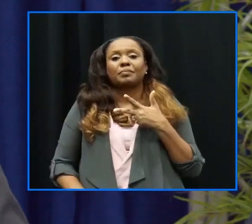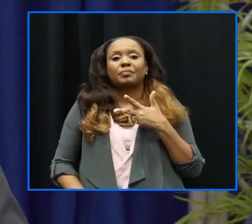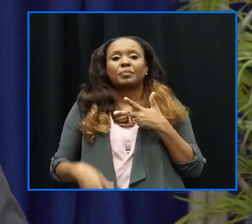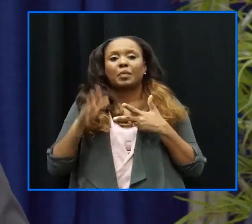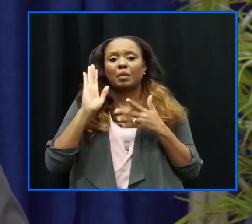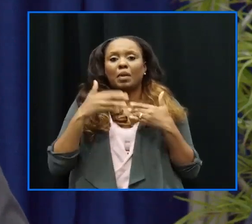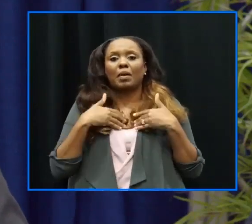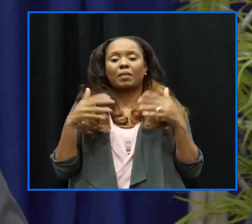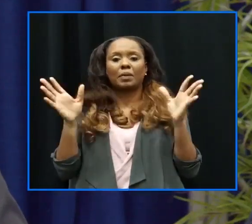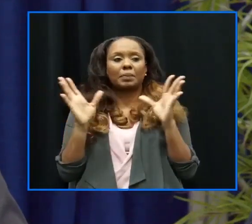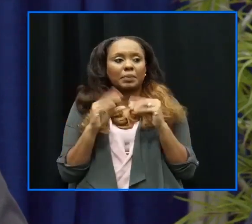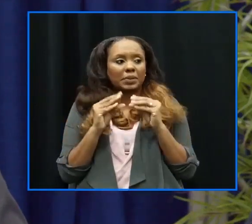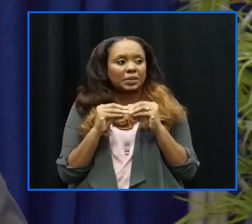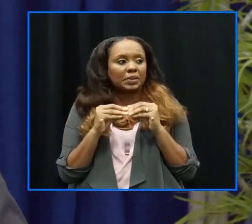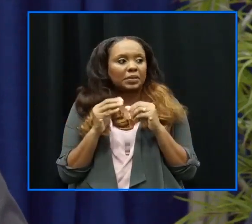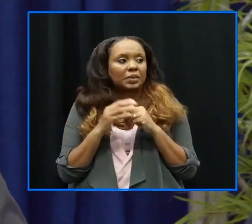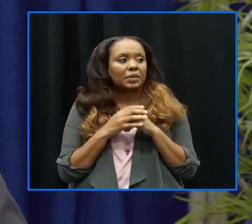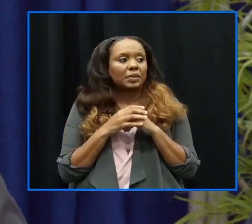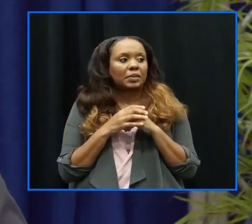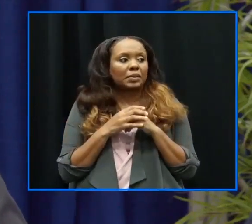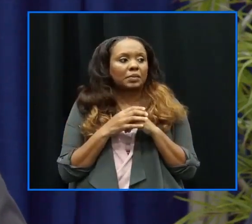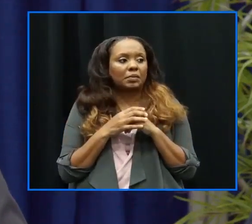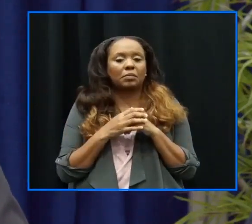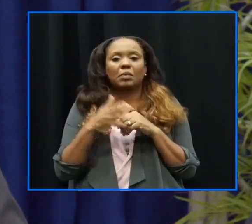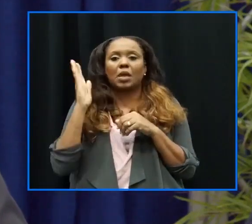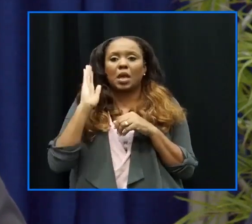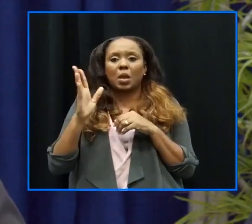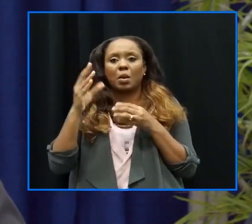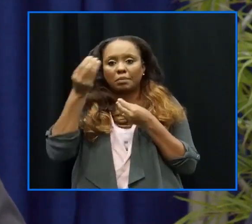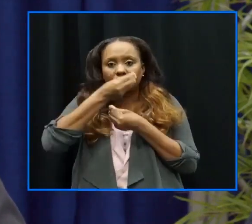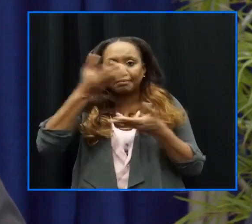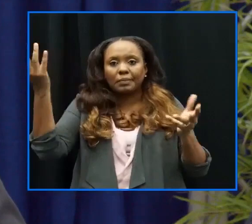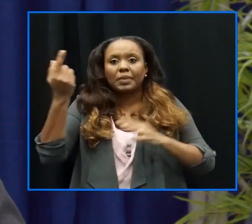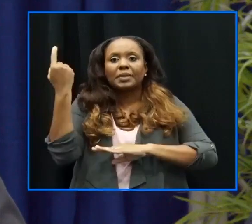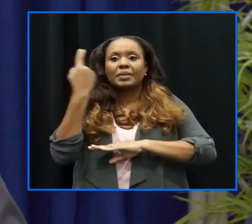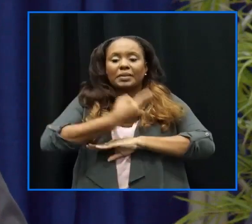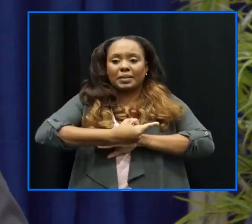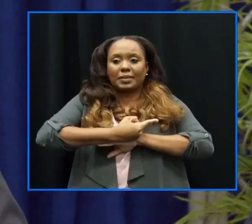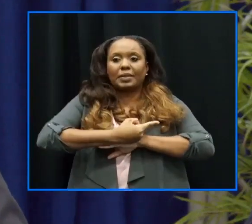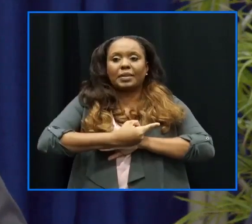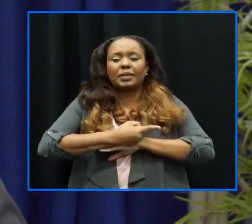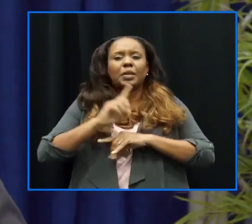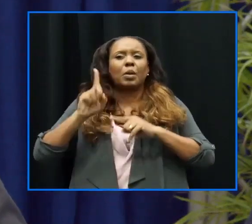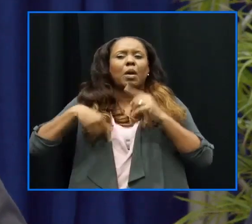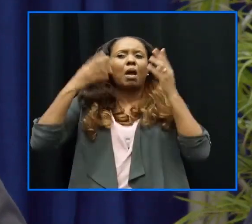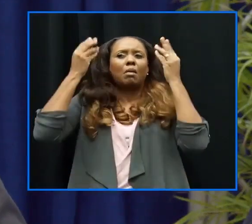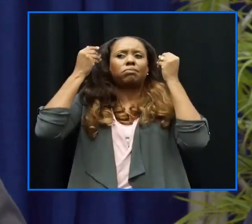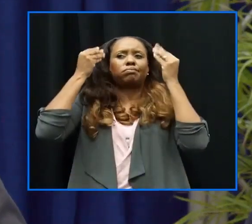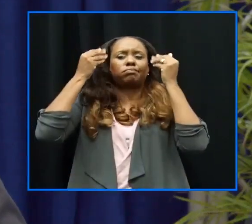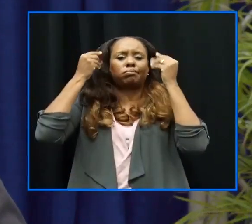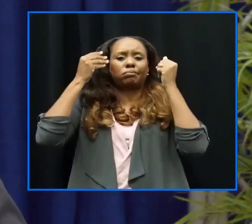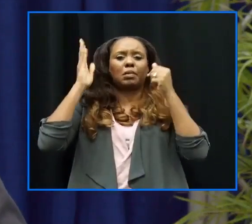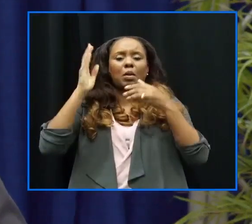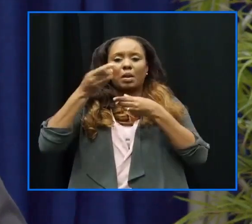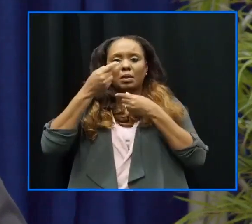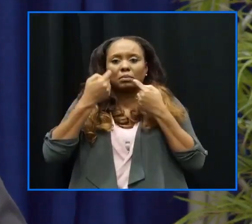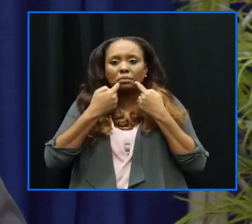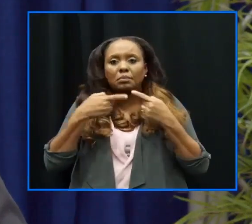town hall meetings. The dates of the town hall meetings will be communicated to the country once we affirm those